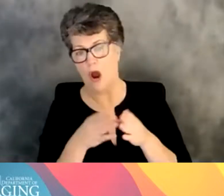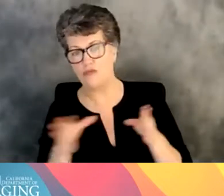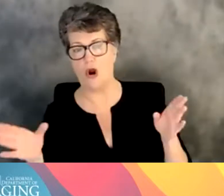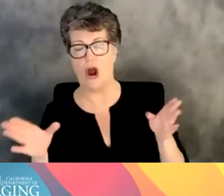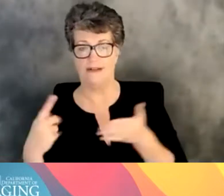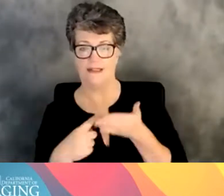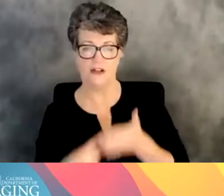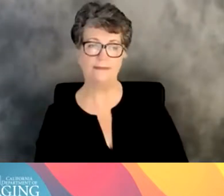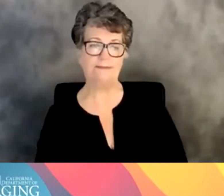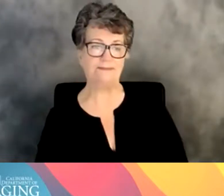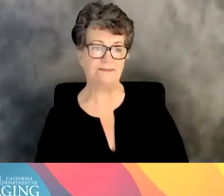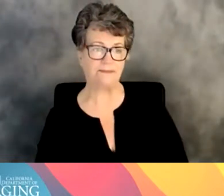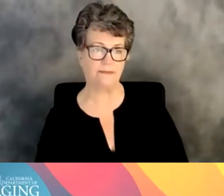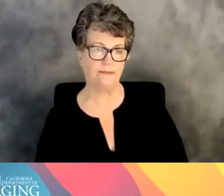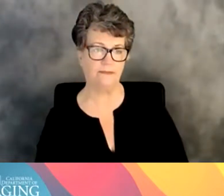discussion and consensus building.